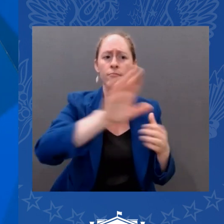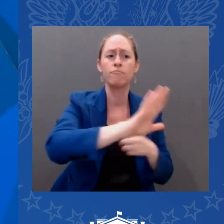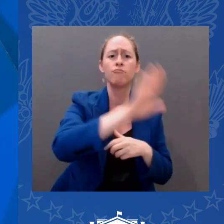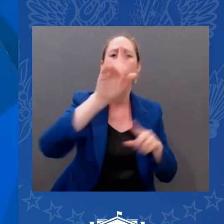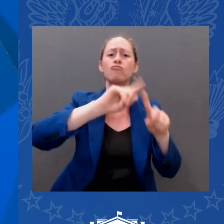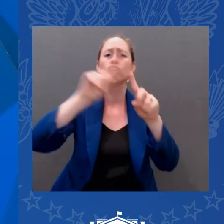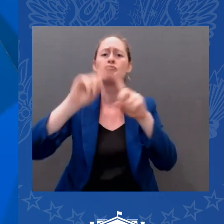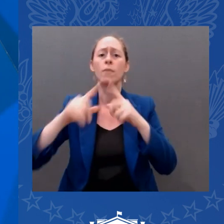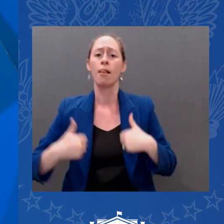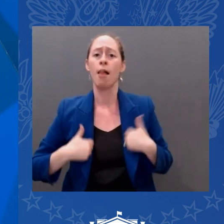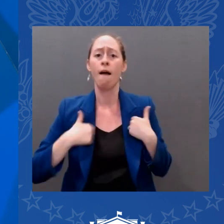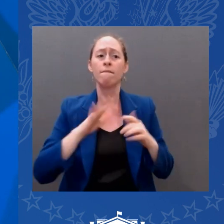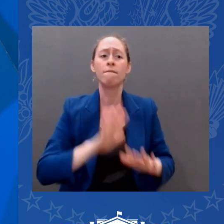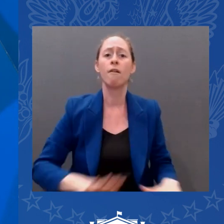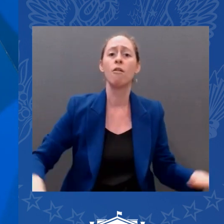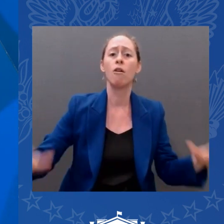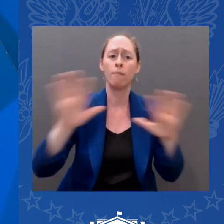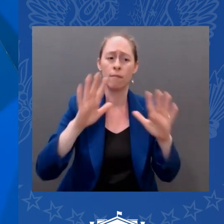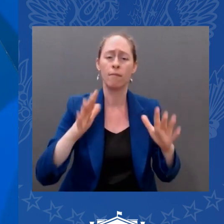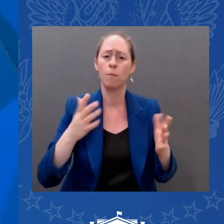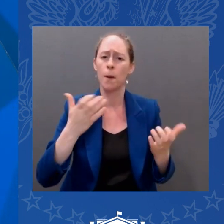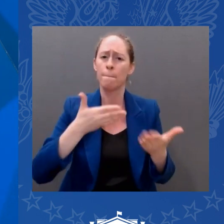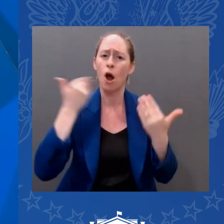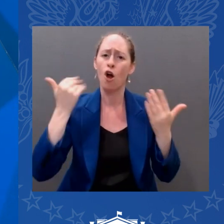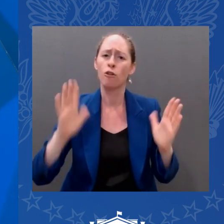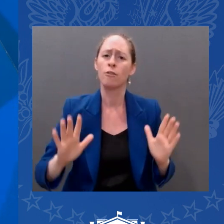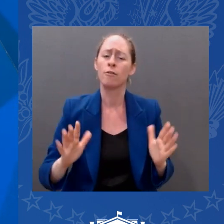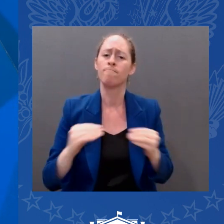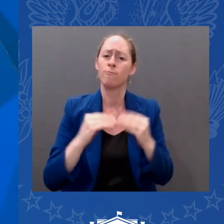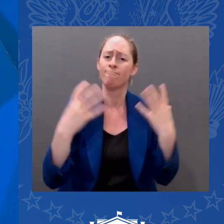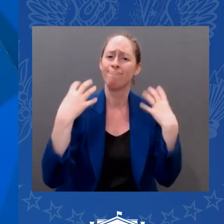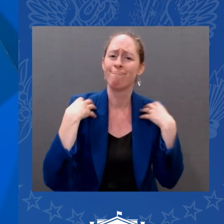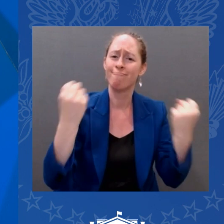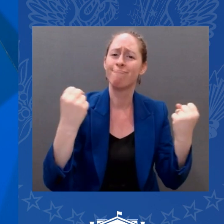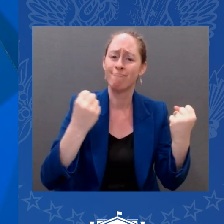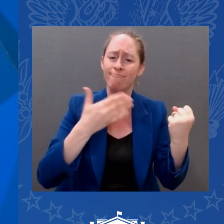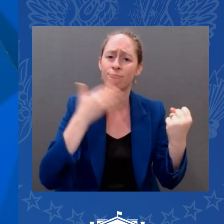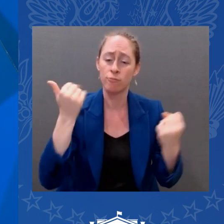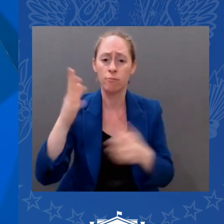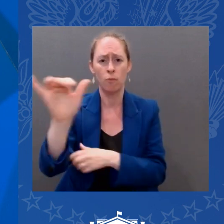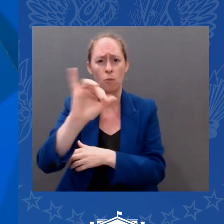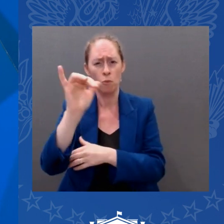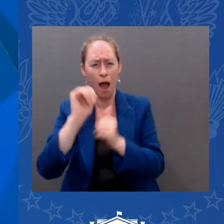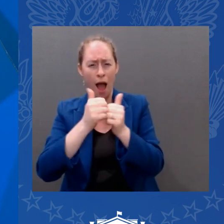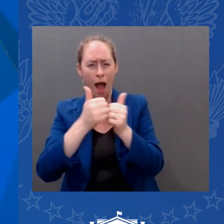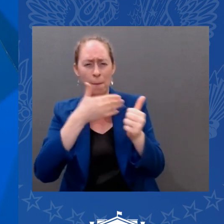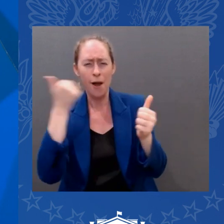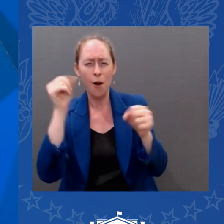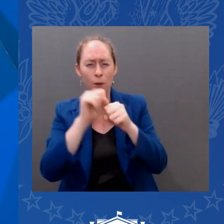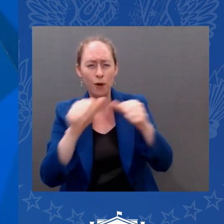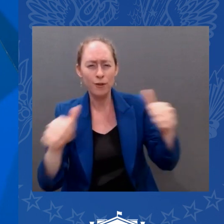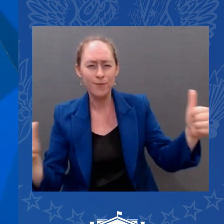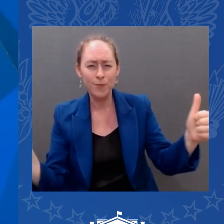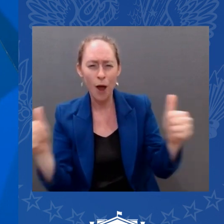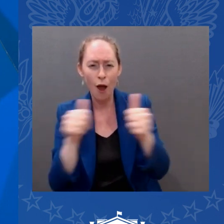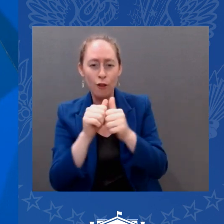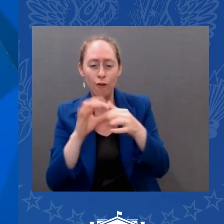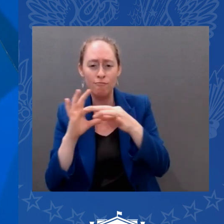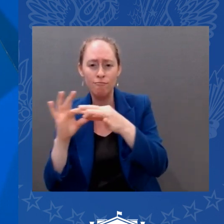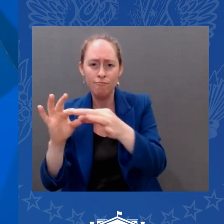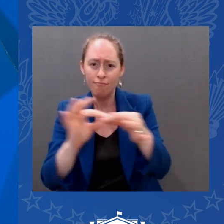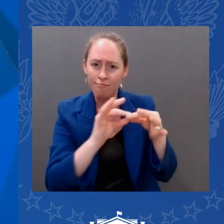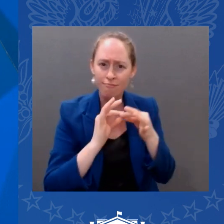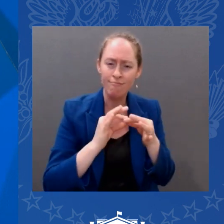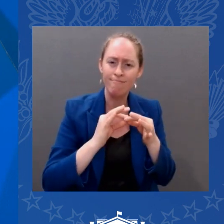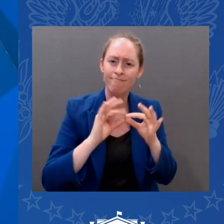made progress on this path. A path that I believe is critically important for